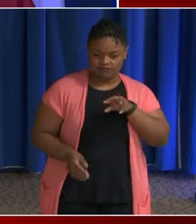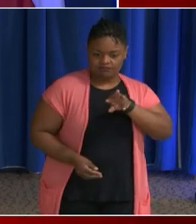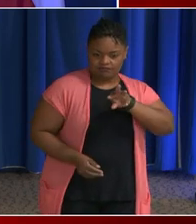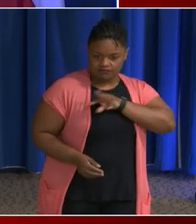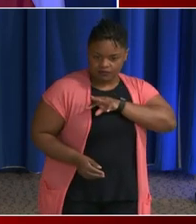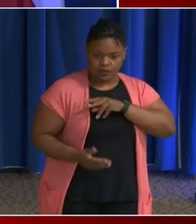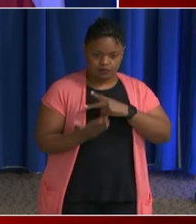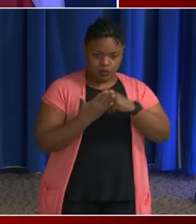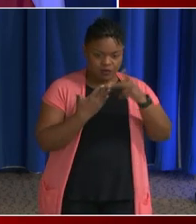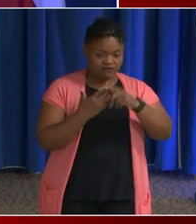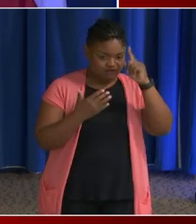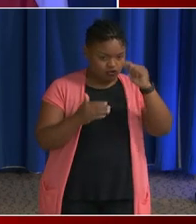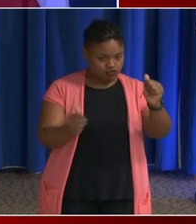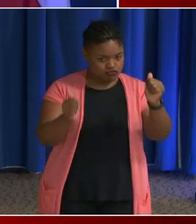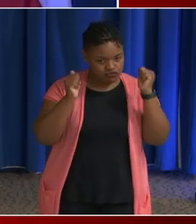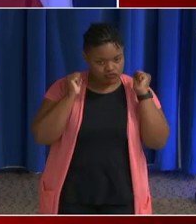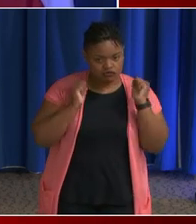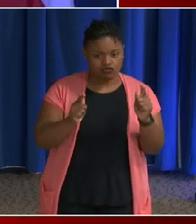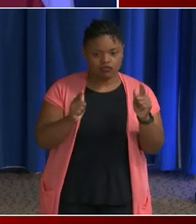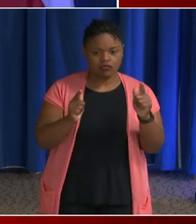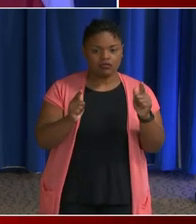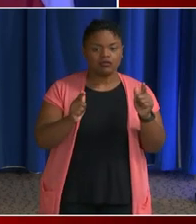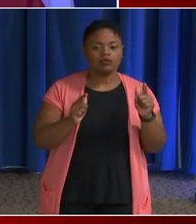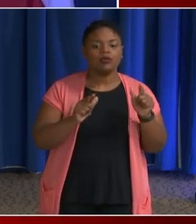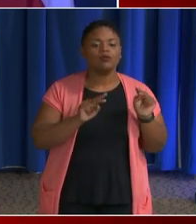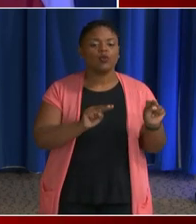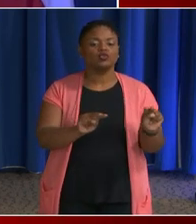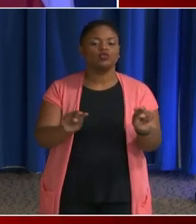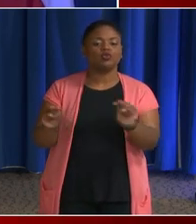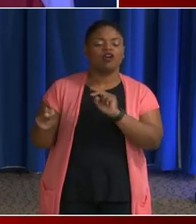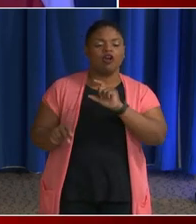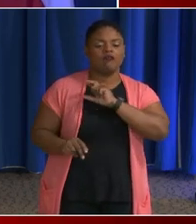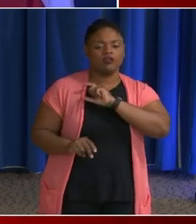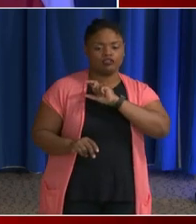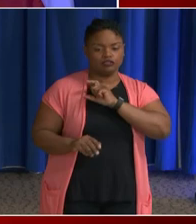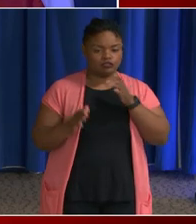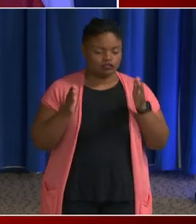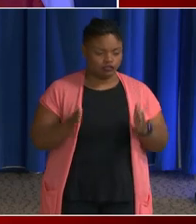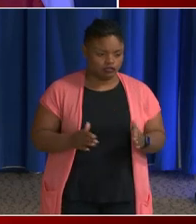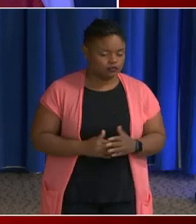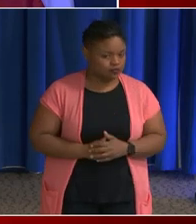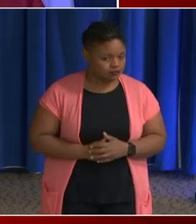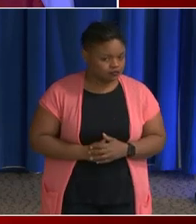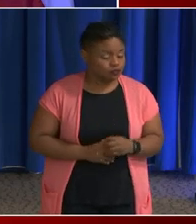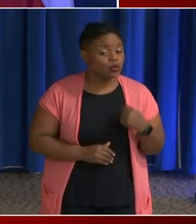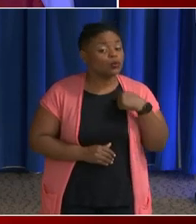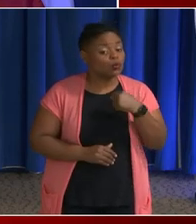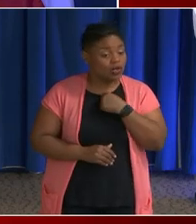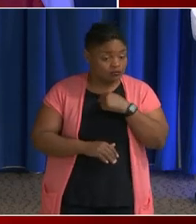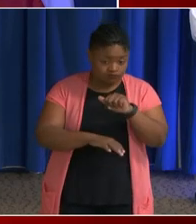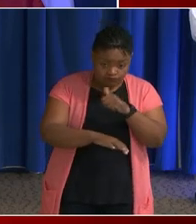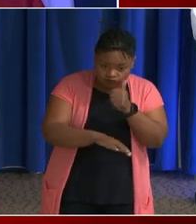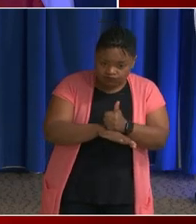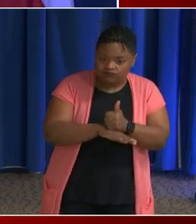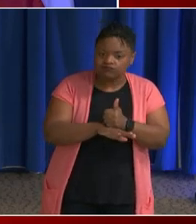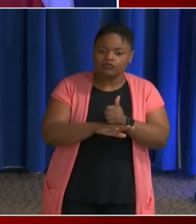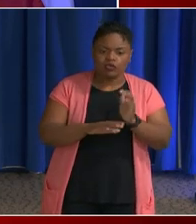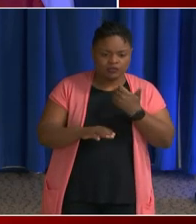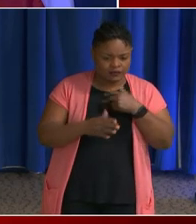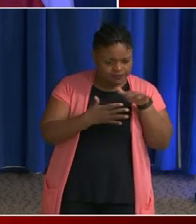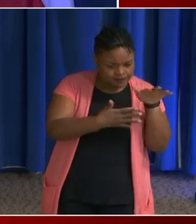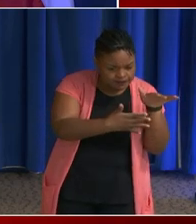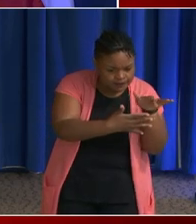patrol officers. There's been, we commissioned our own study, we studied it, the effectiveness,